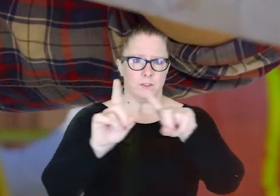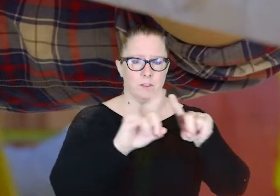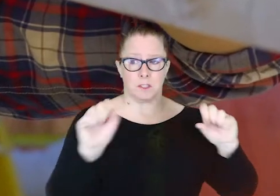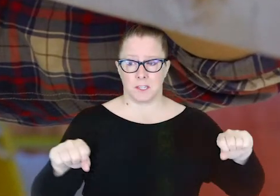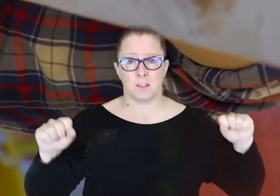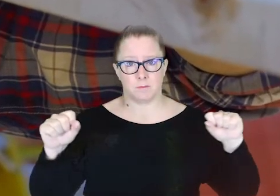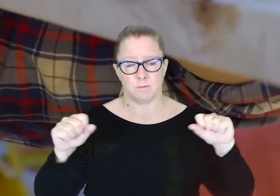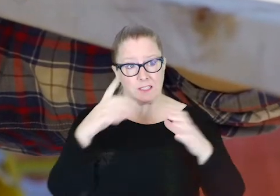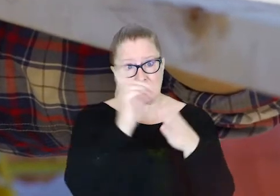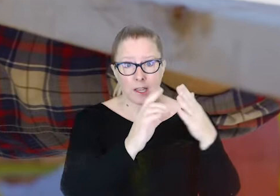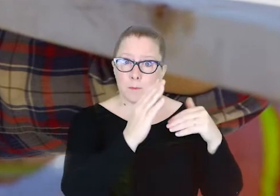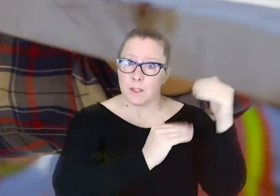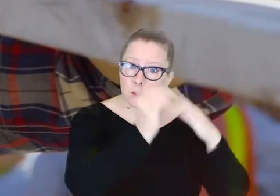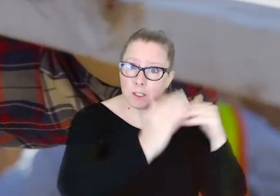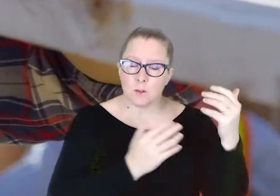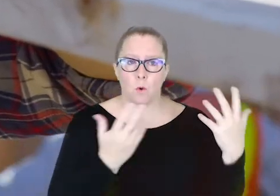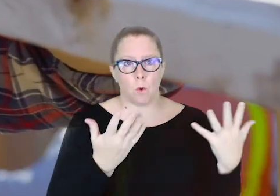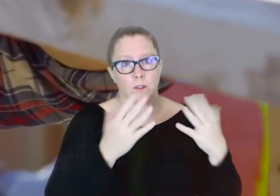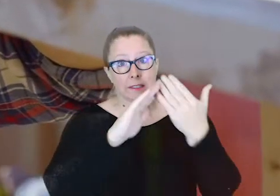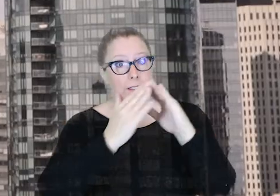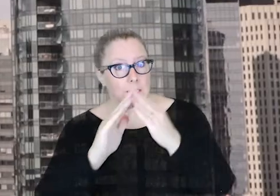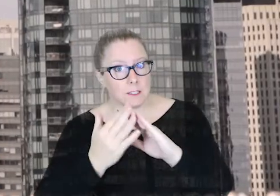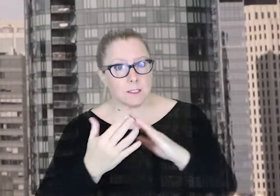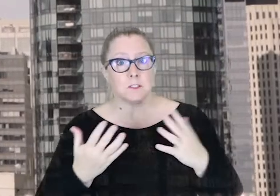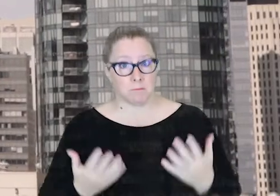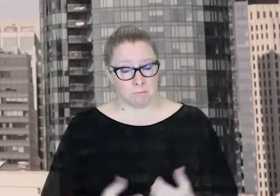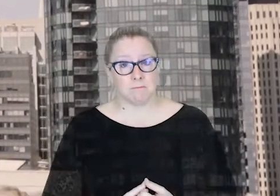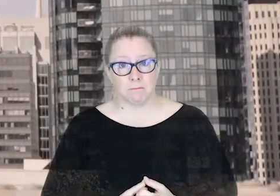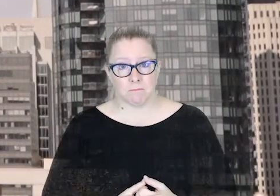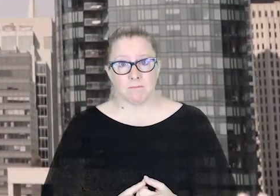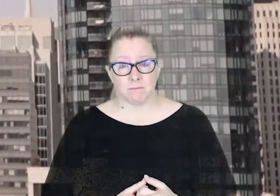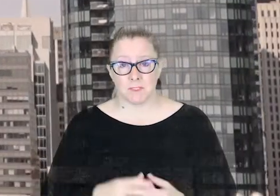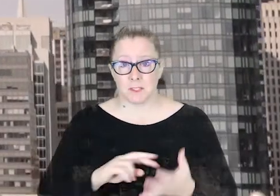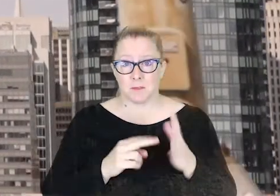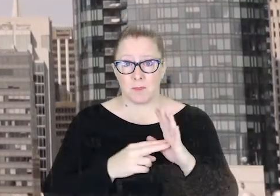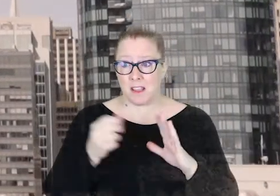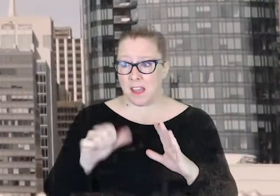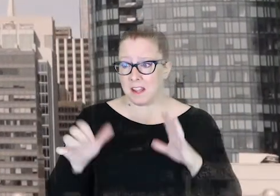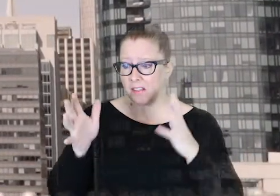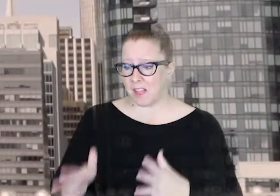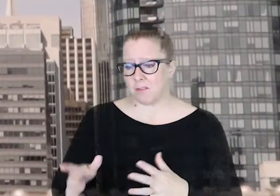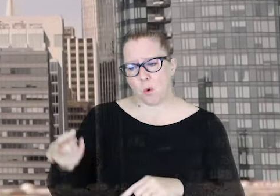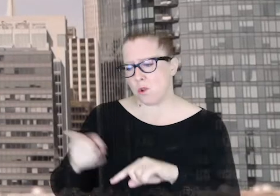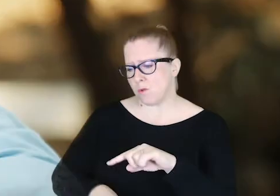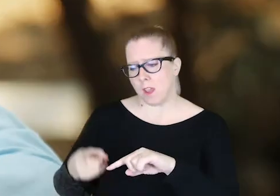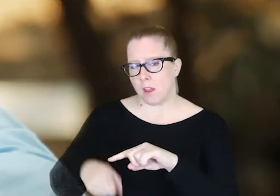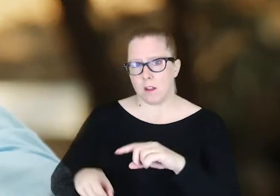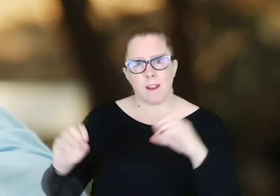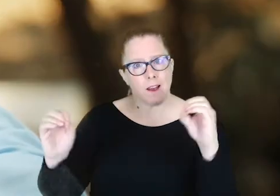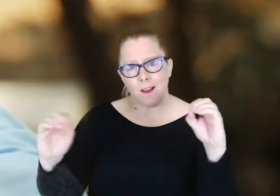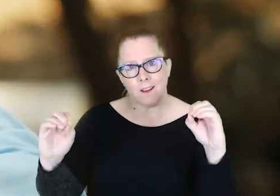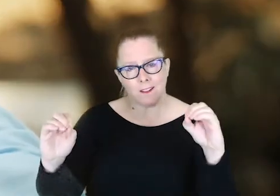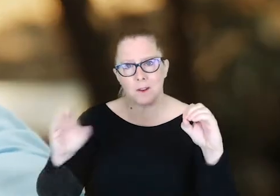design buildings, or maybe even entire cities that leave no one behind. There's